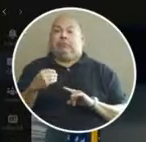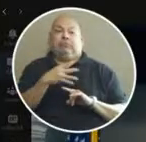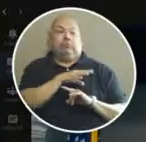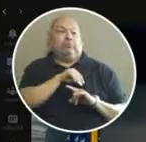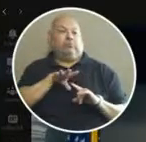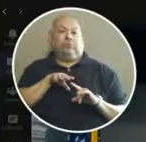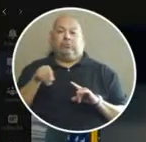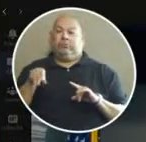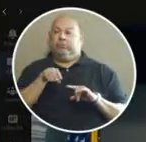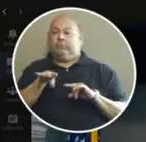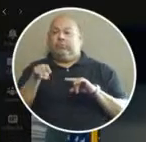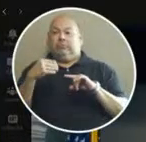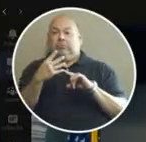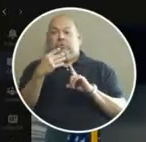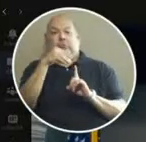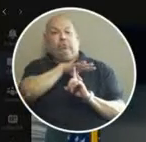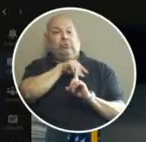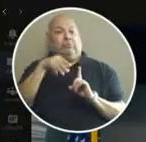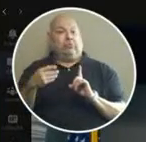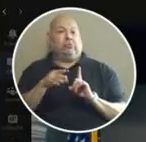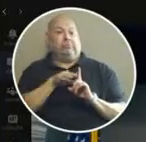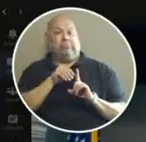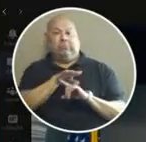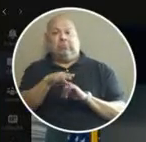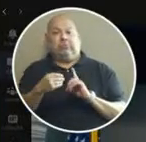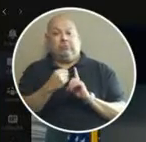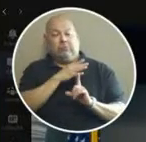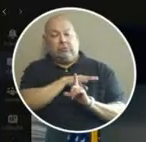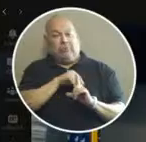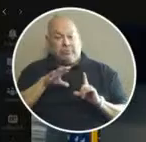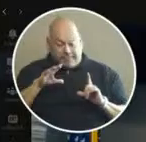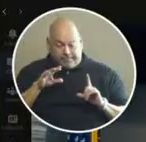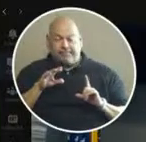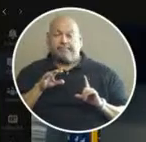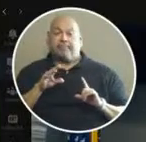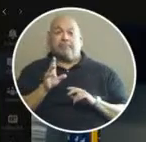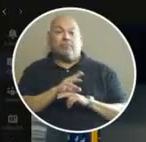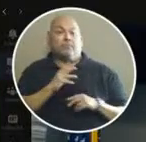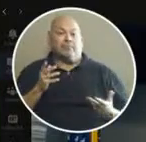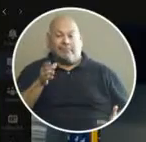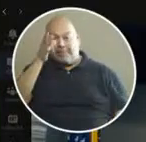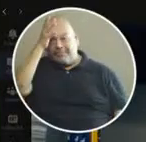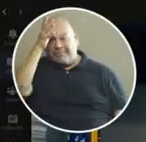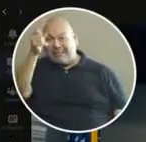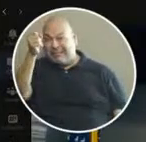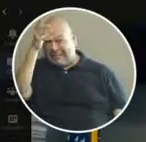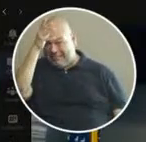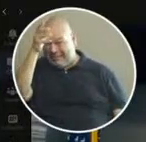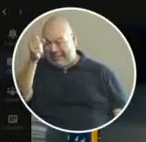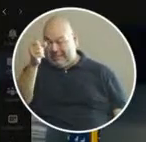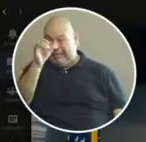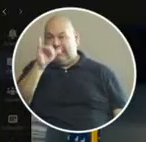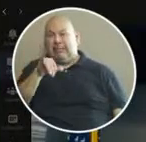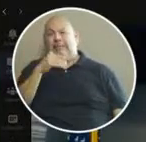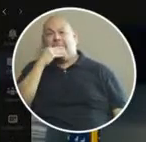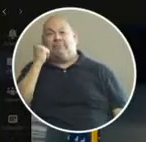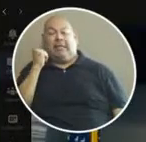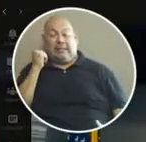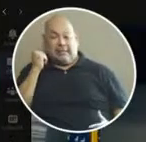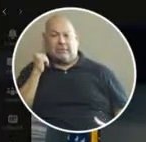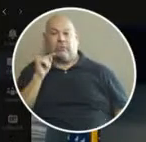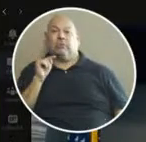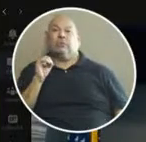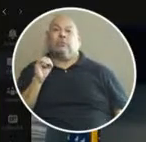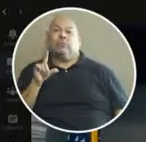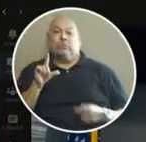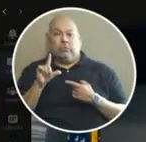the extended family. So what we need to use is common sense. That's the best also tool